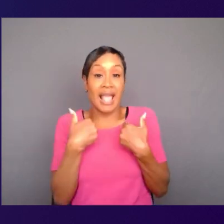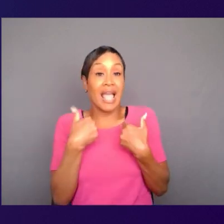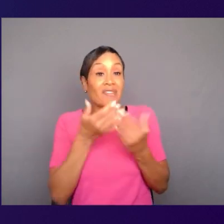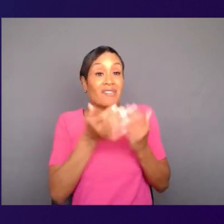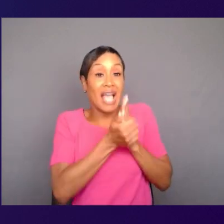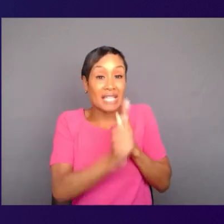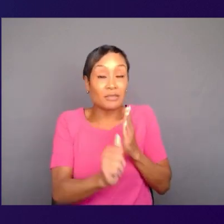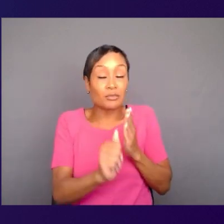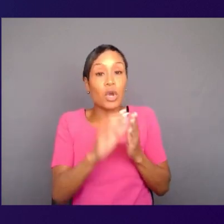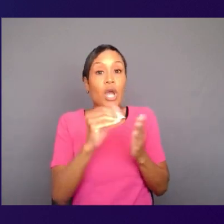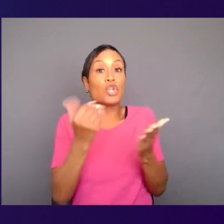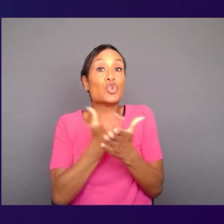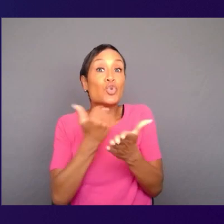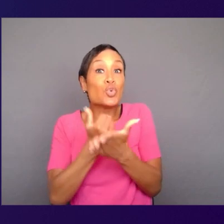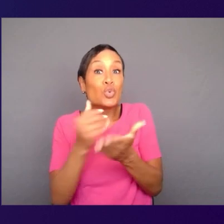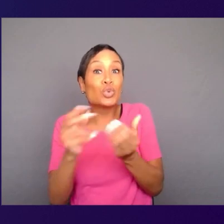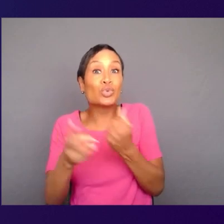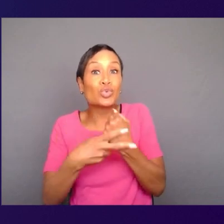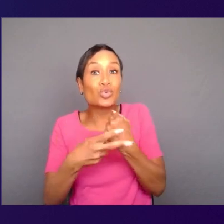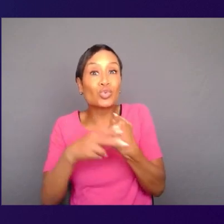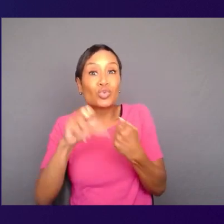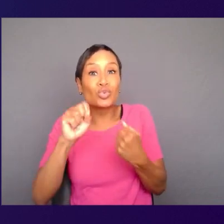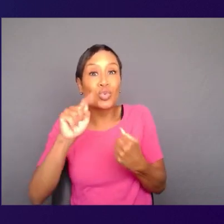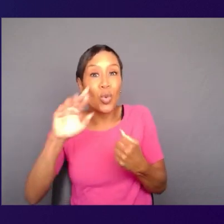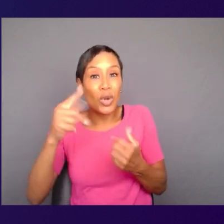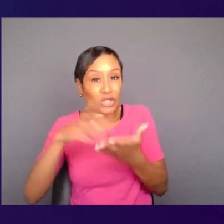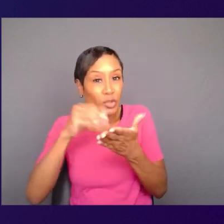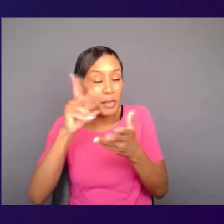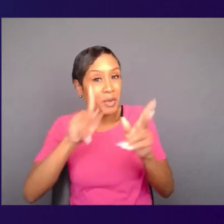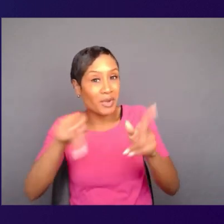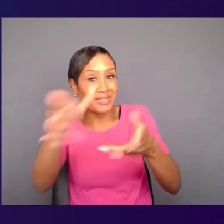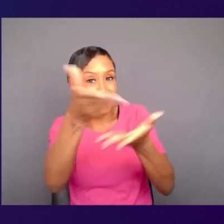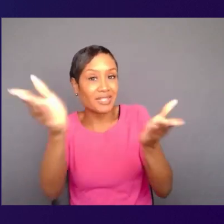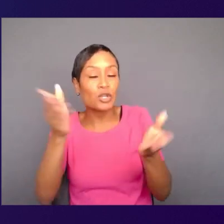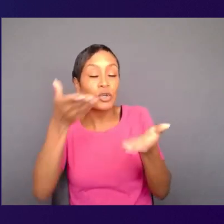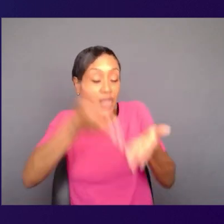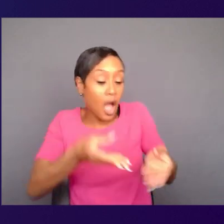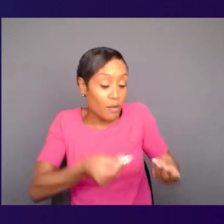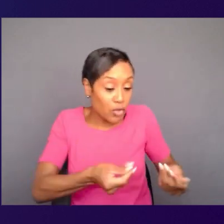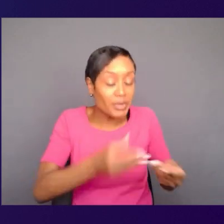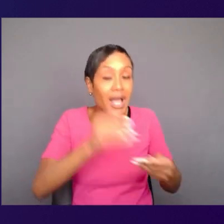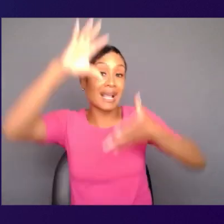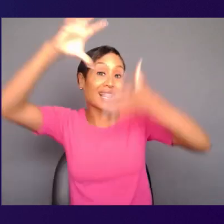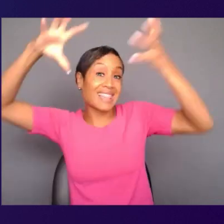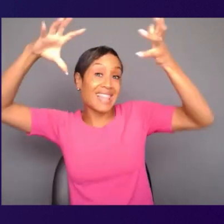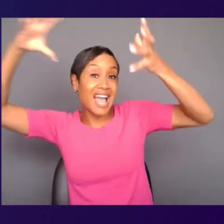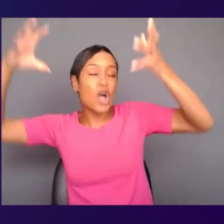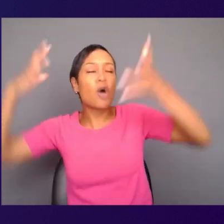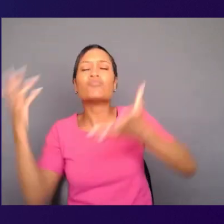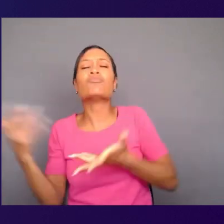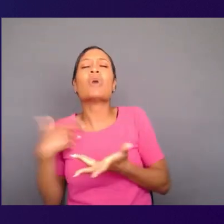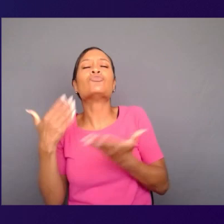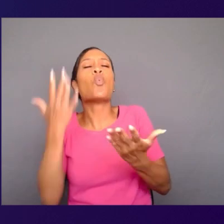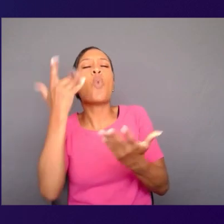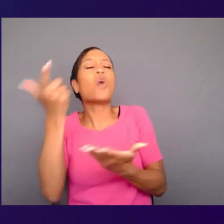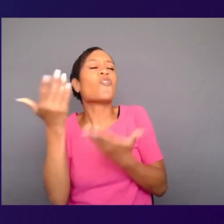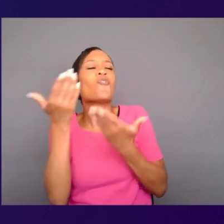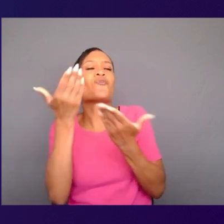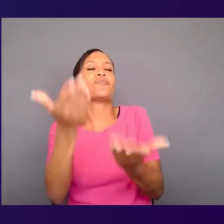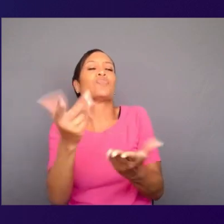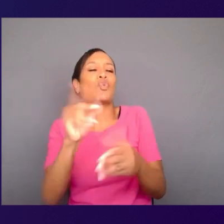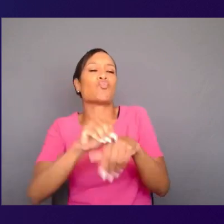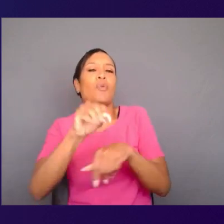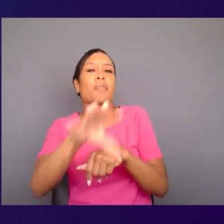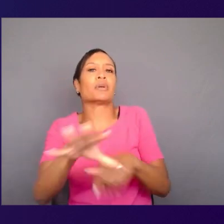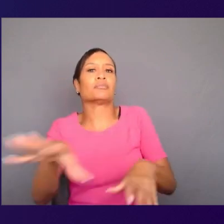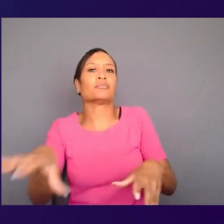storage learners, both in our audience, people who use on-premises and cloud storage. So why would you advise all of our audience to take on this